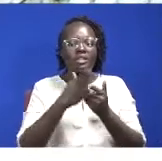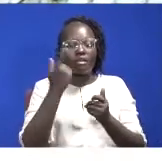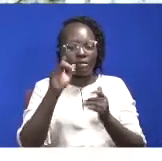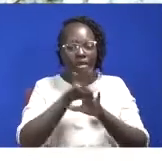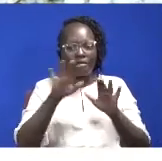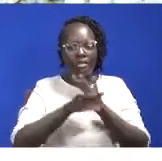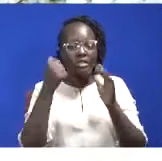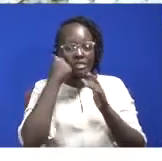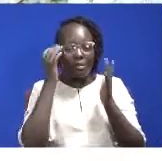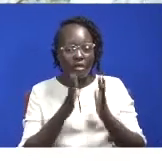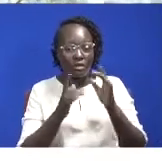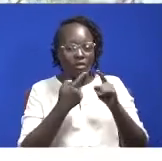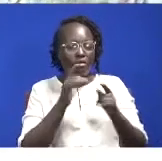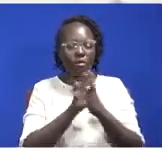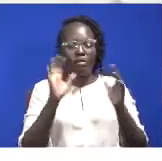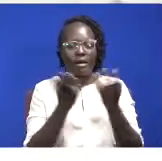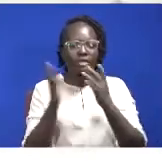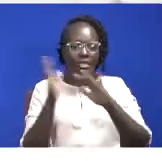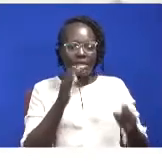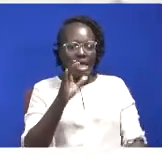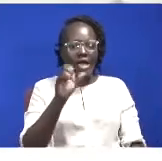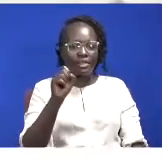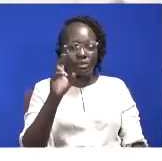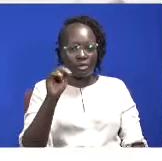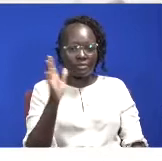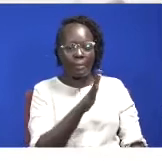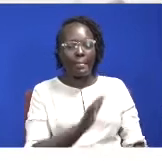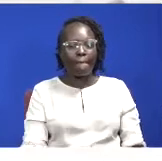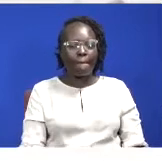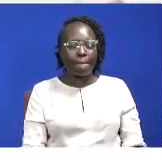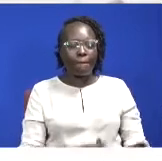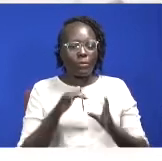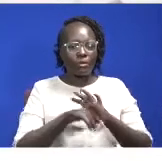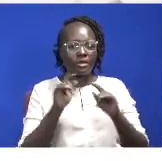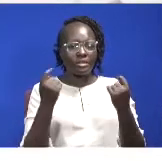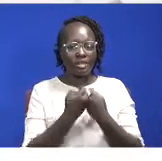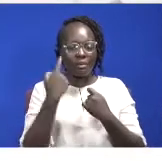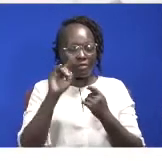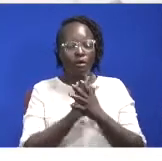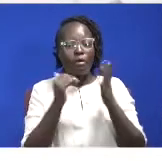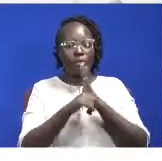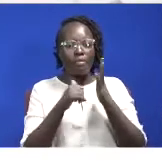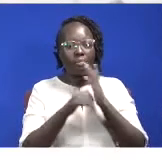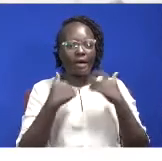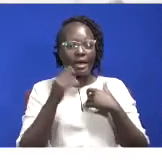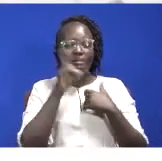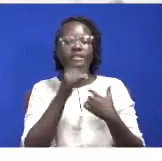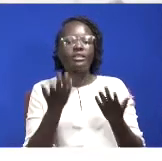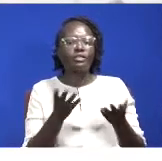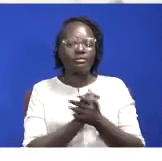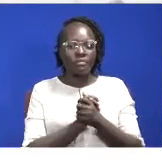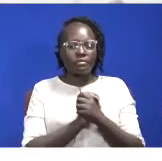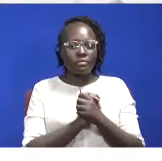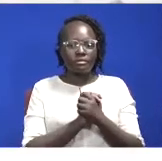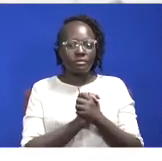sick patient round the clock. Curson, in the type of complications he had,